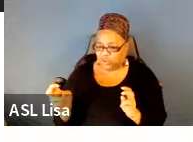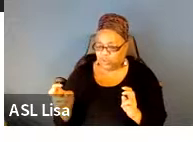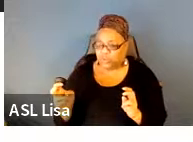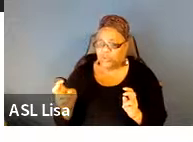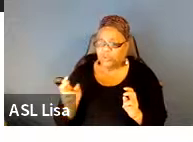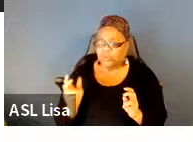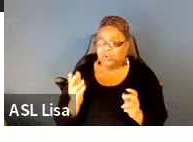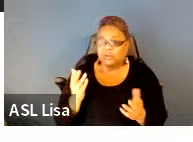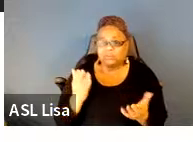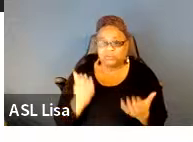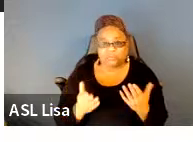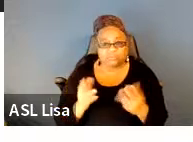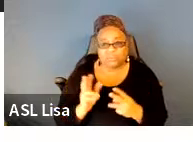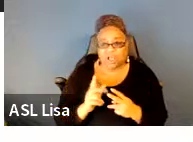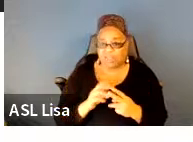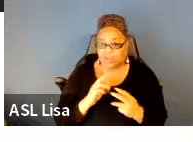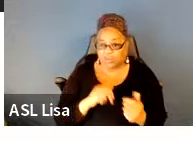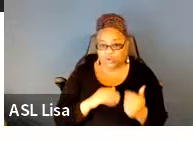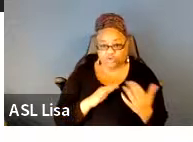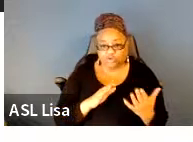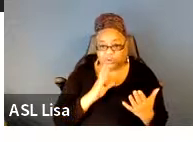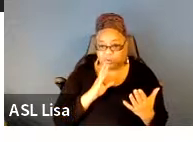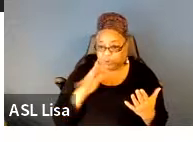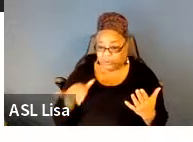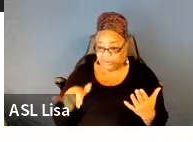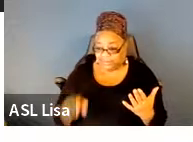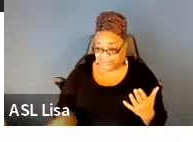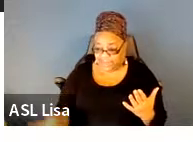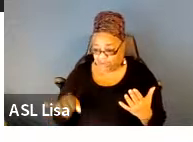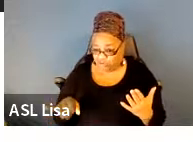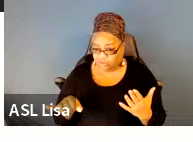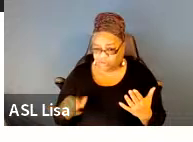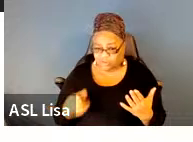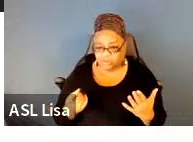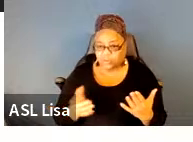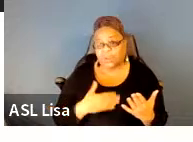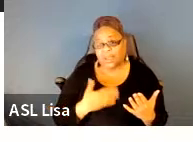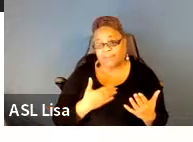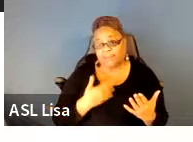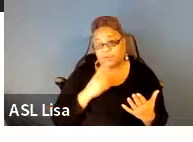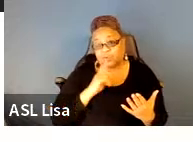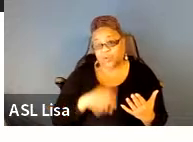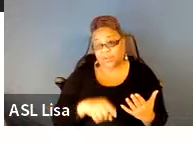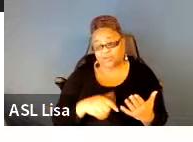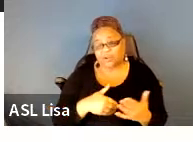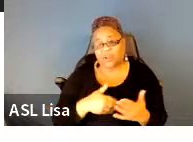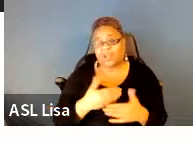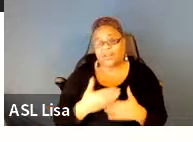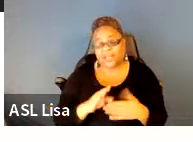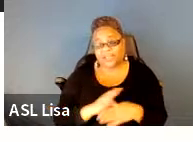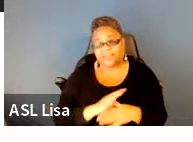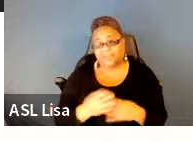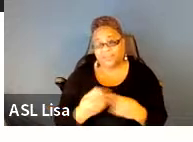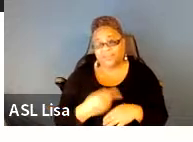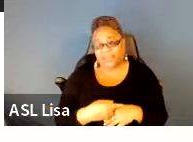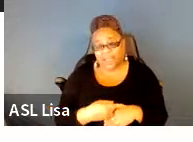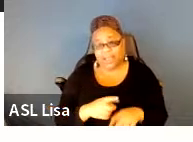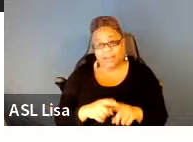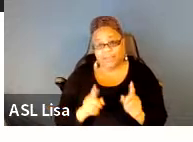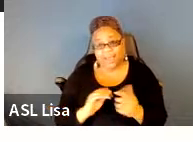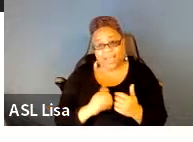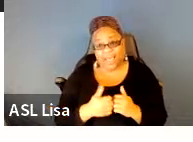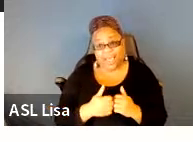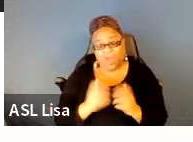either addressed now or in the standards, we'd be happy to answer it the next business day if you leave us your